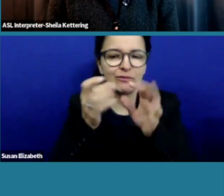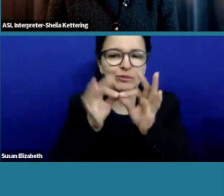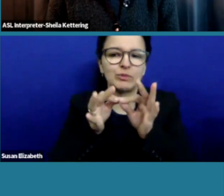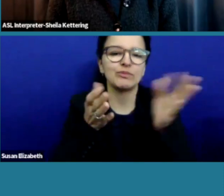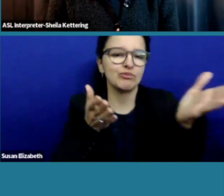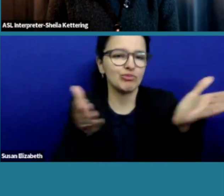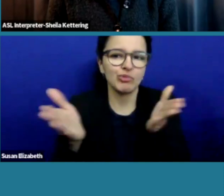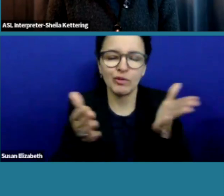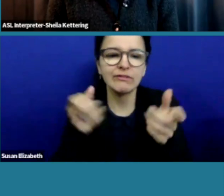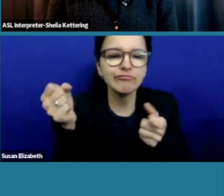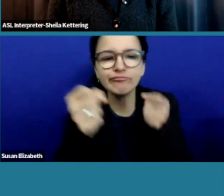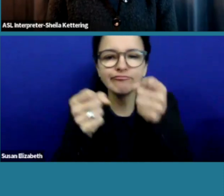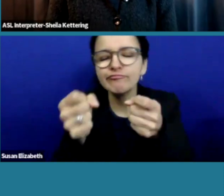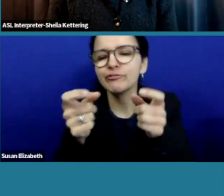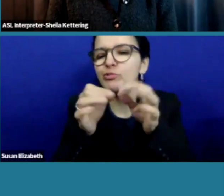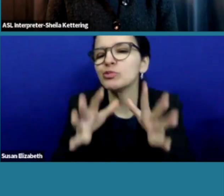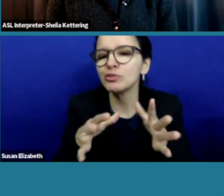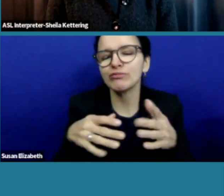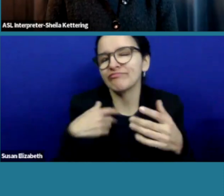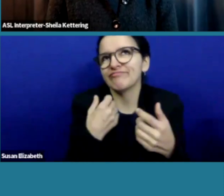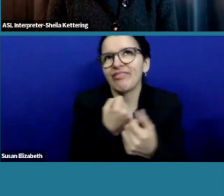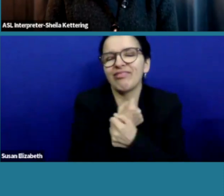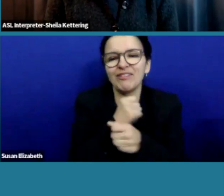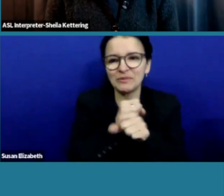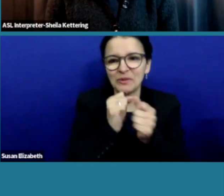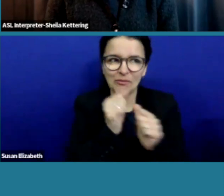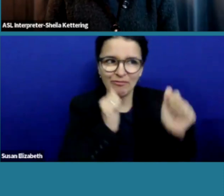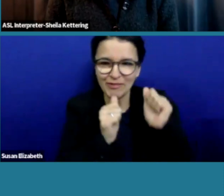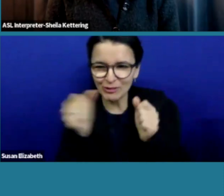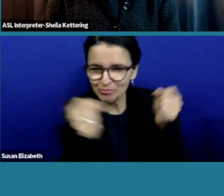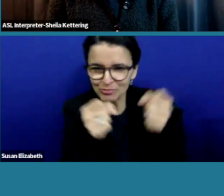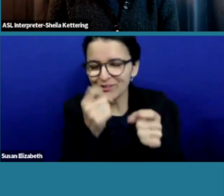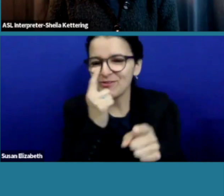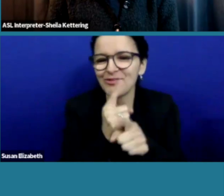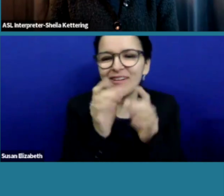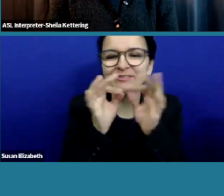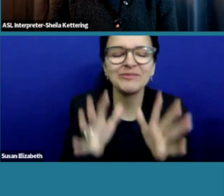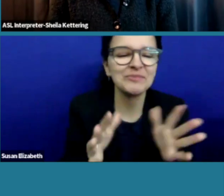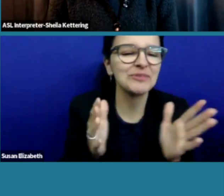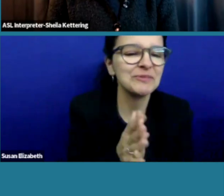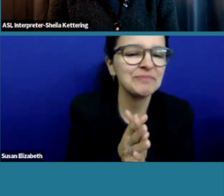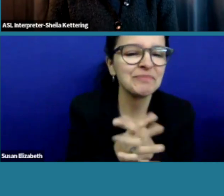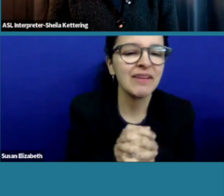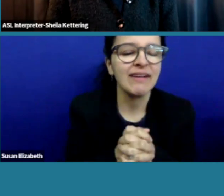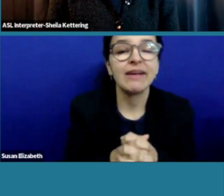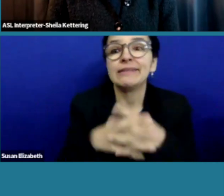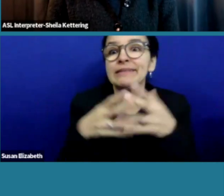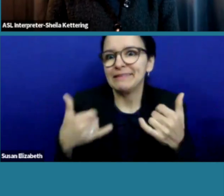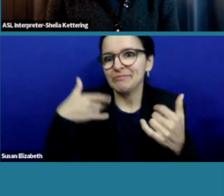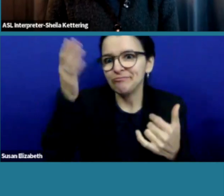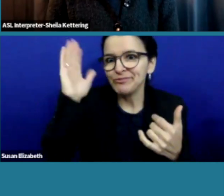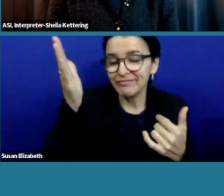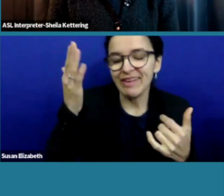and more work as a dazzle. So I also provide interpreting services through my agency.